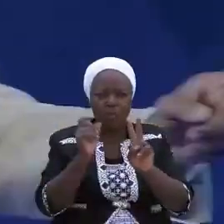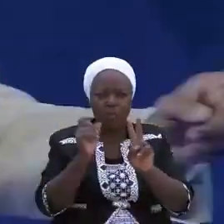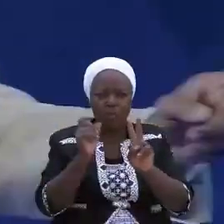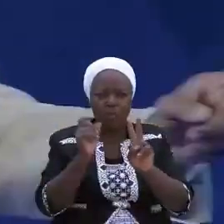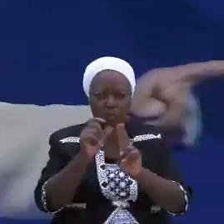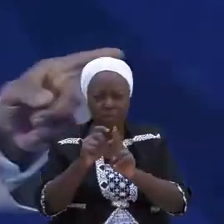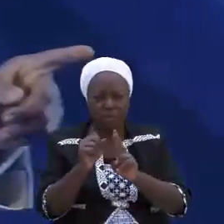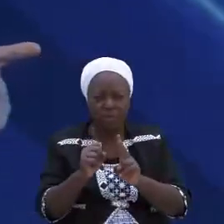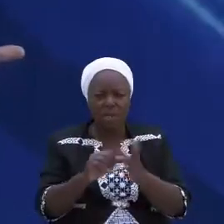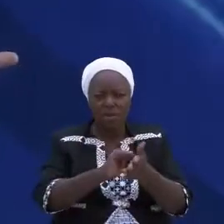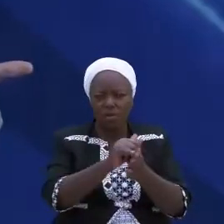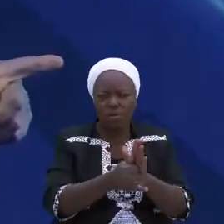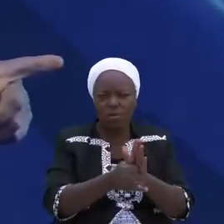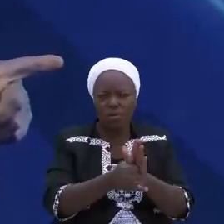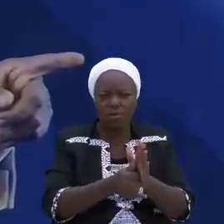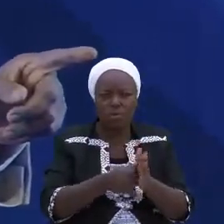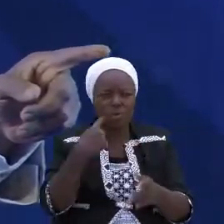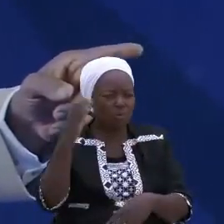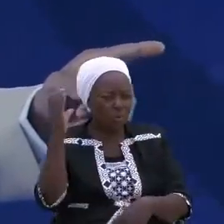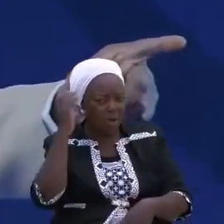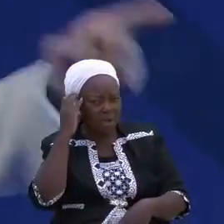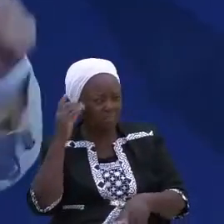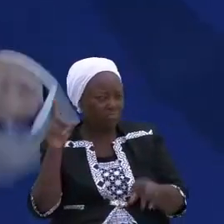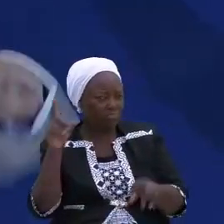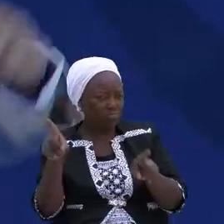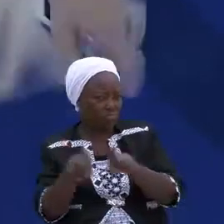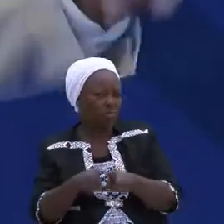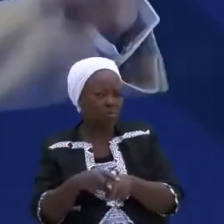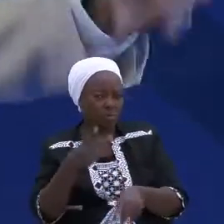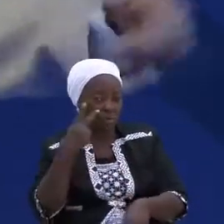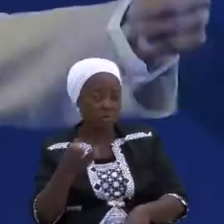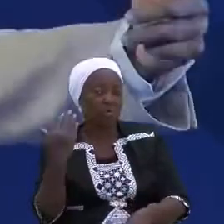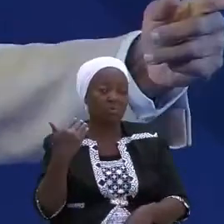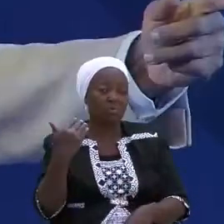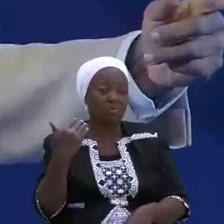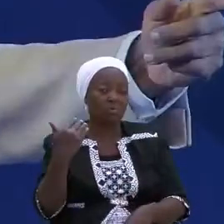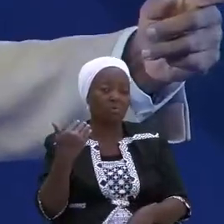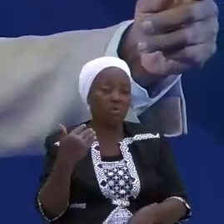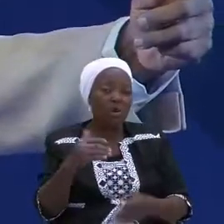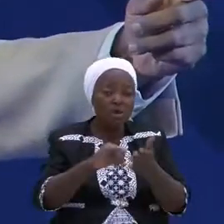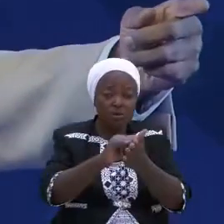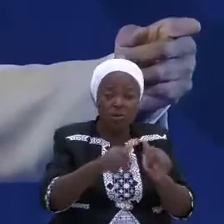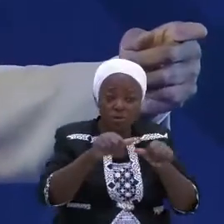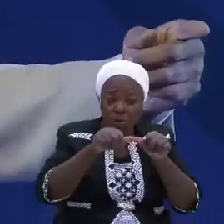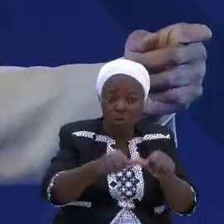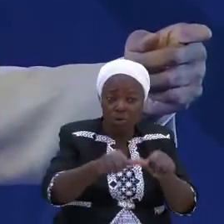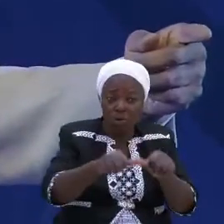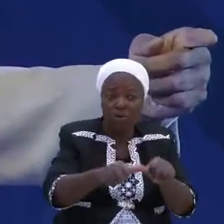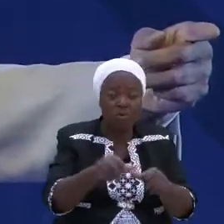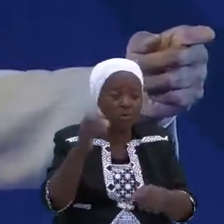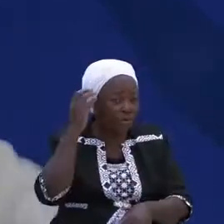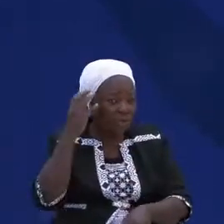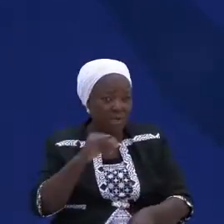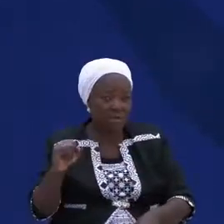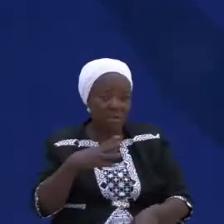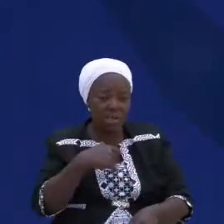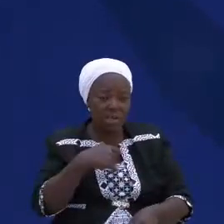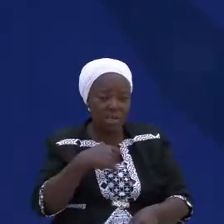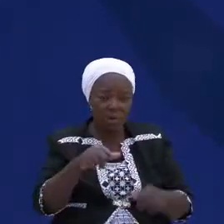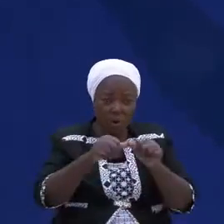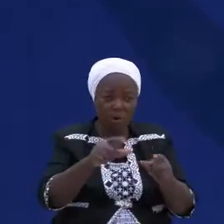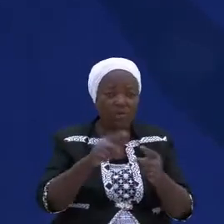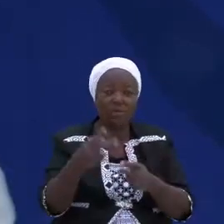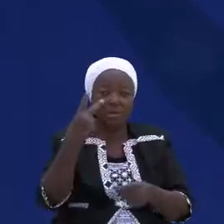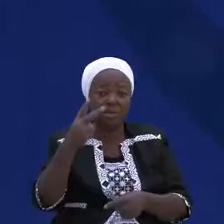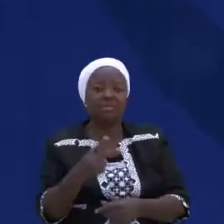hurt also soul those who kept on hearing you also kept on